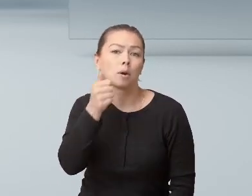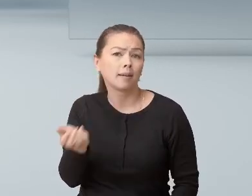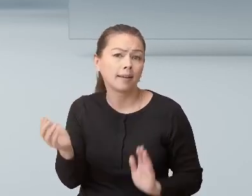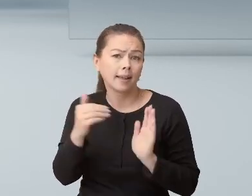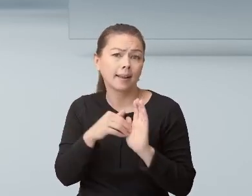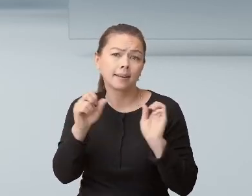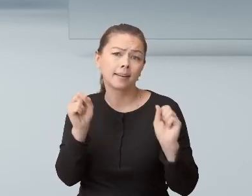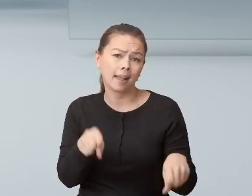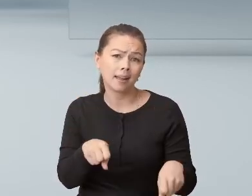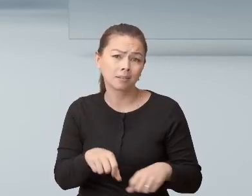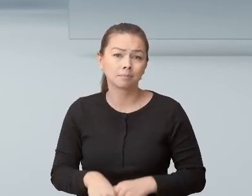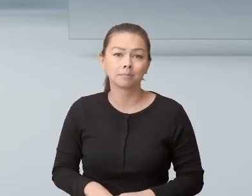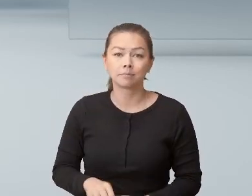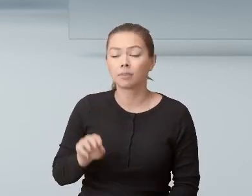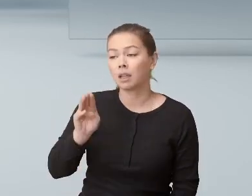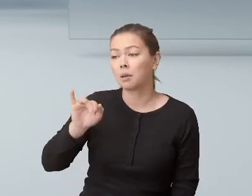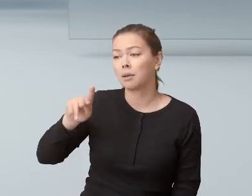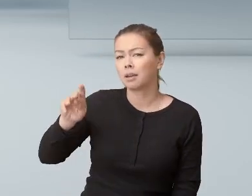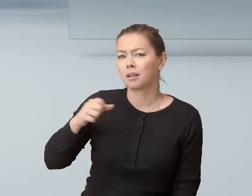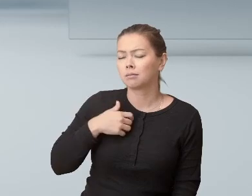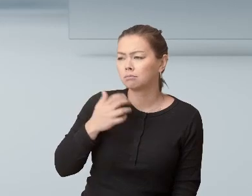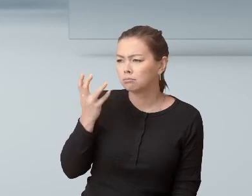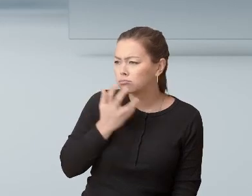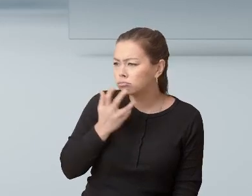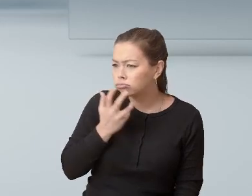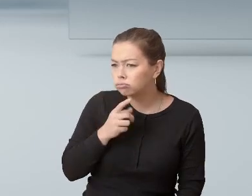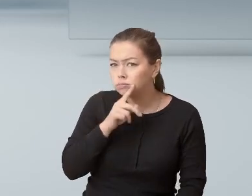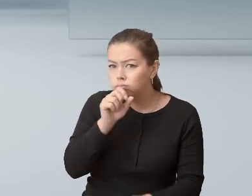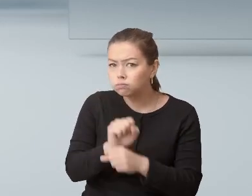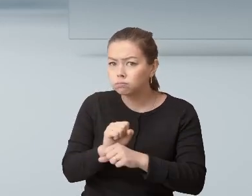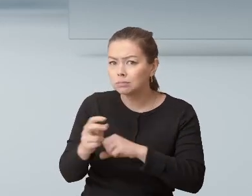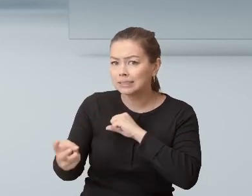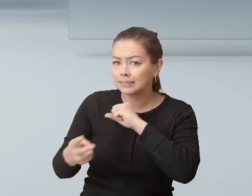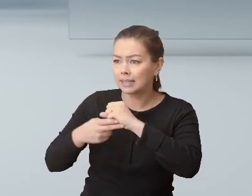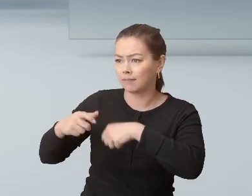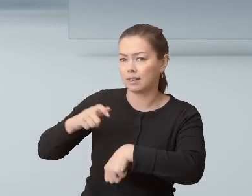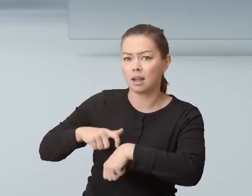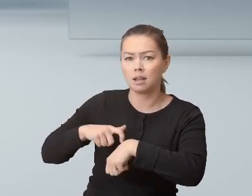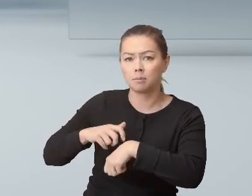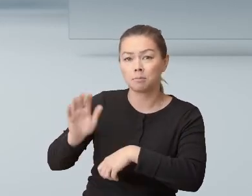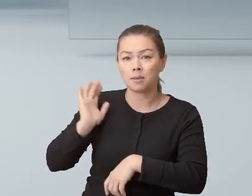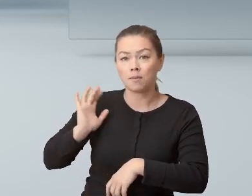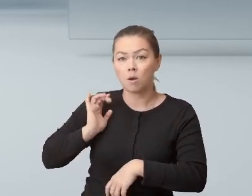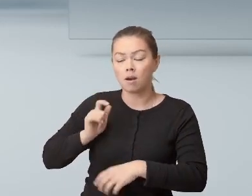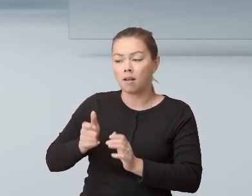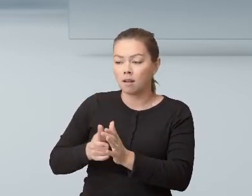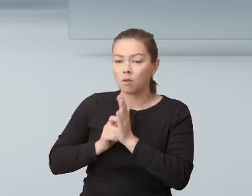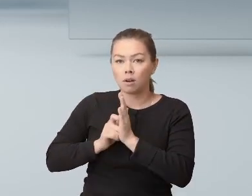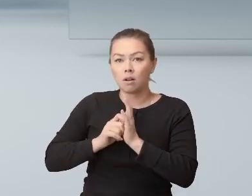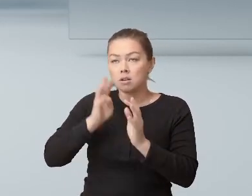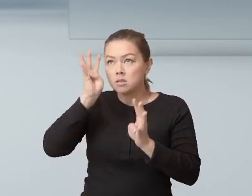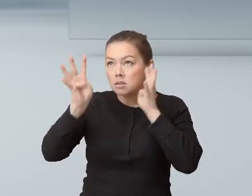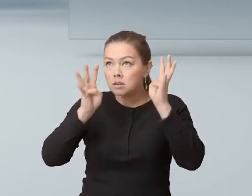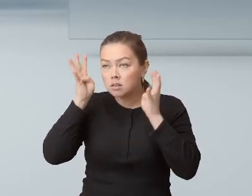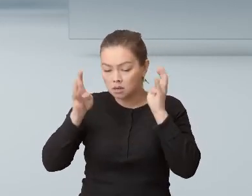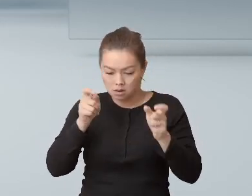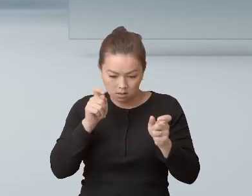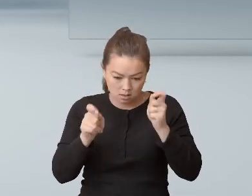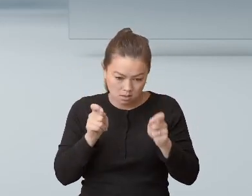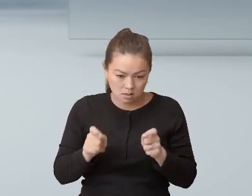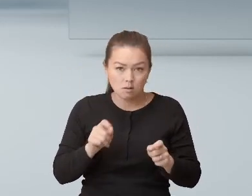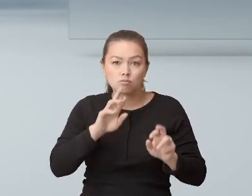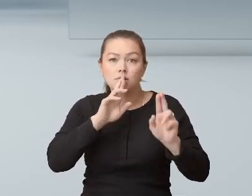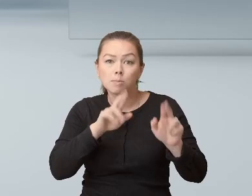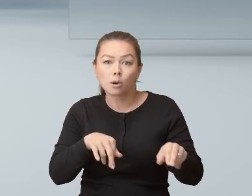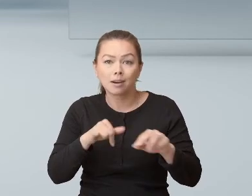Man, that's a game changer. I can't imagine how much time that must save an end user from having to create custom reports and do all that work themselves. That's a